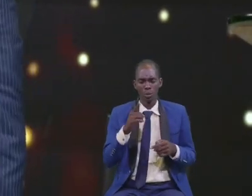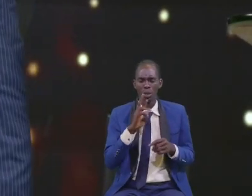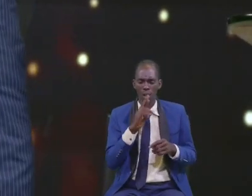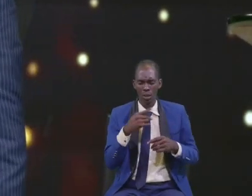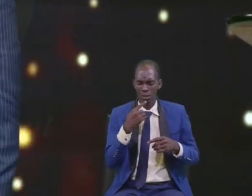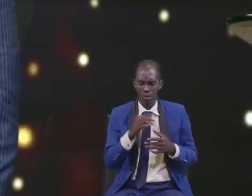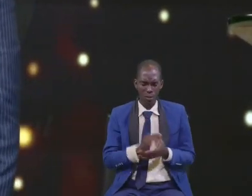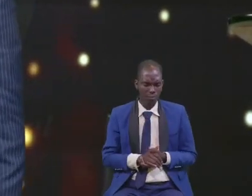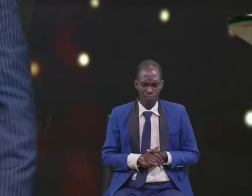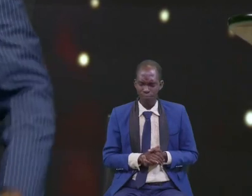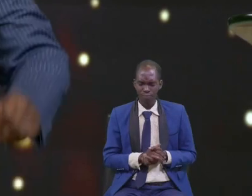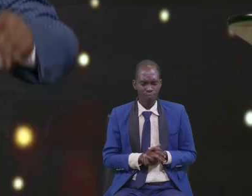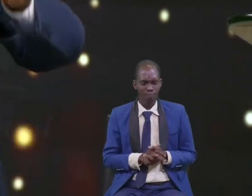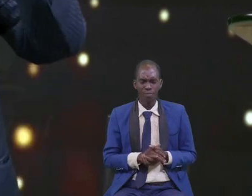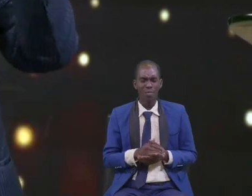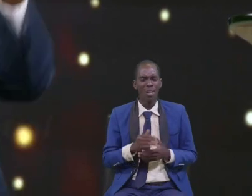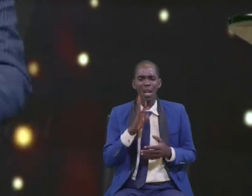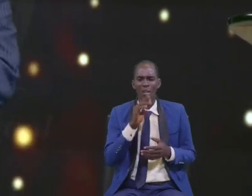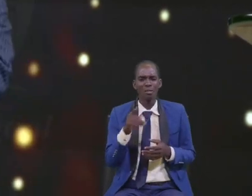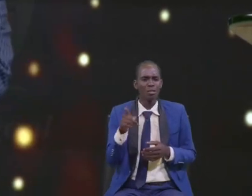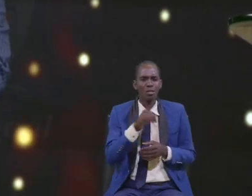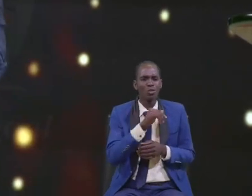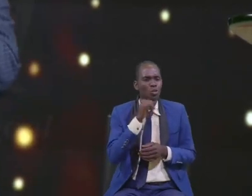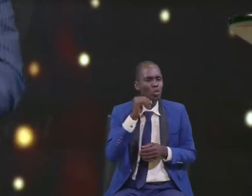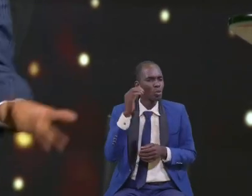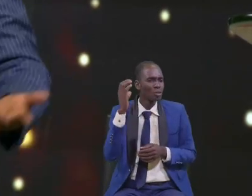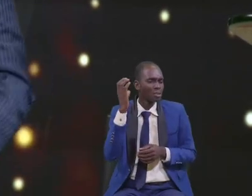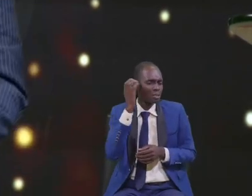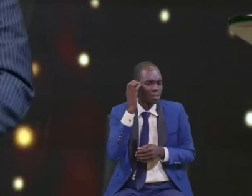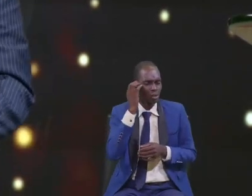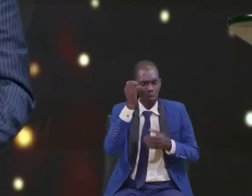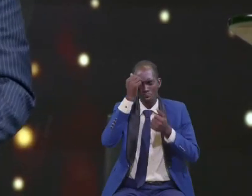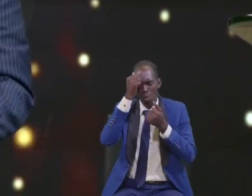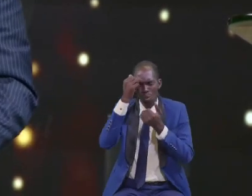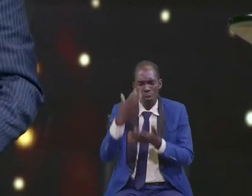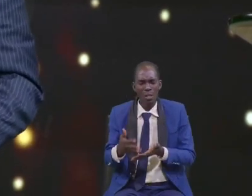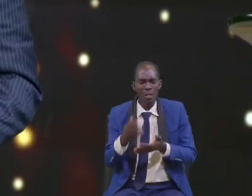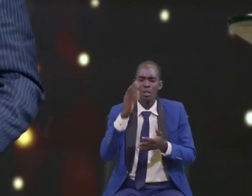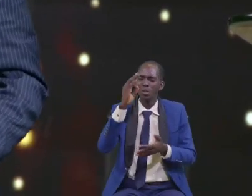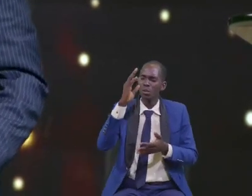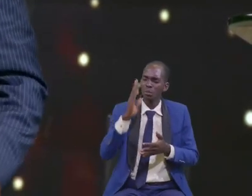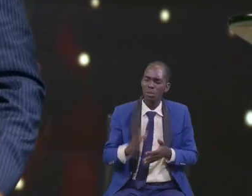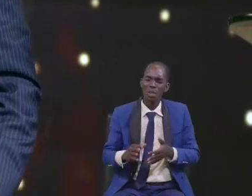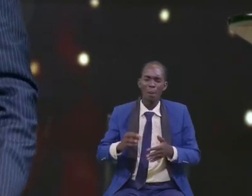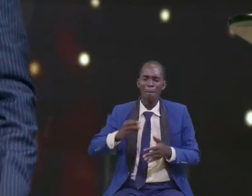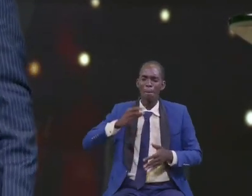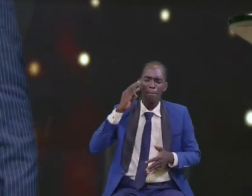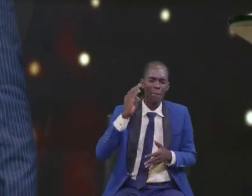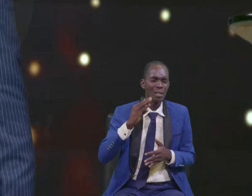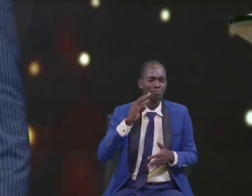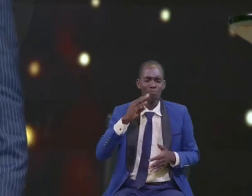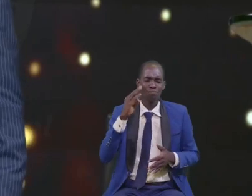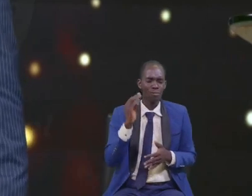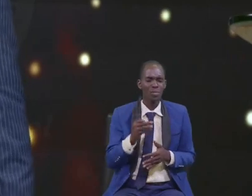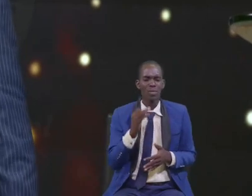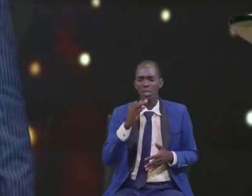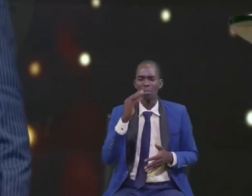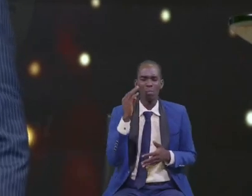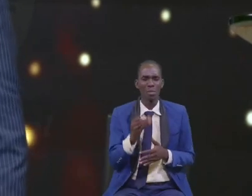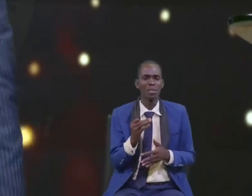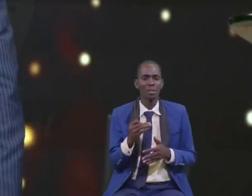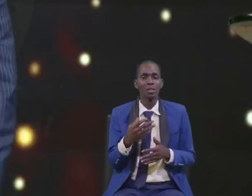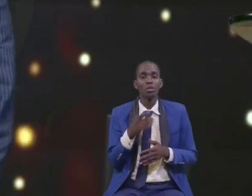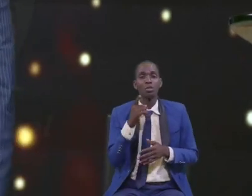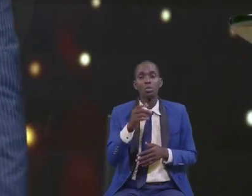I pity the pastor preaching all his heart out, and these people are still doing like this to me. You're